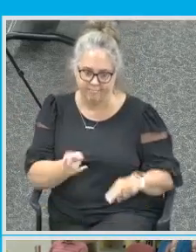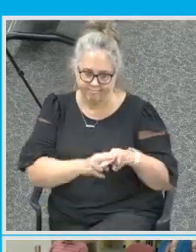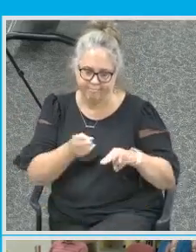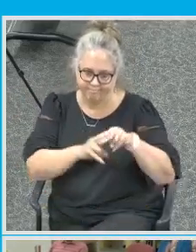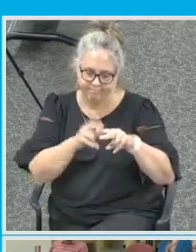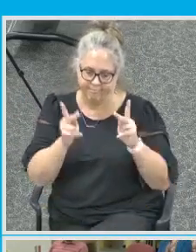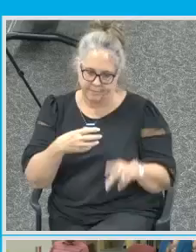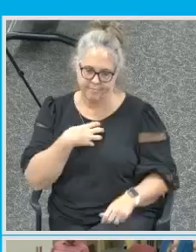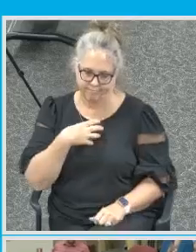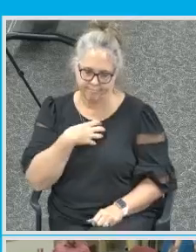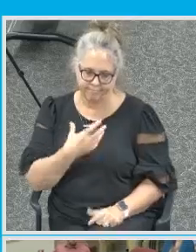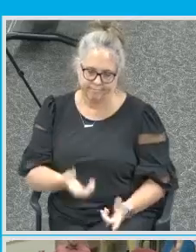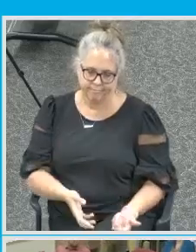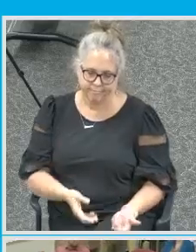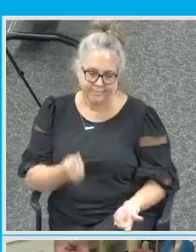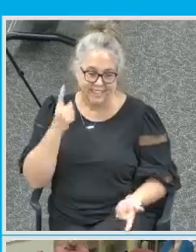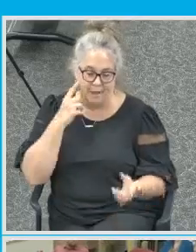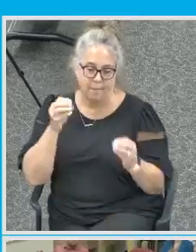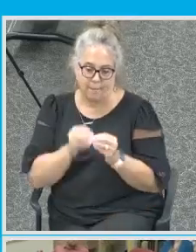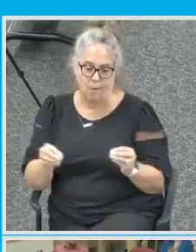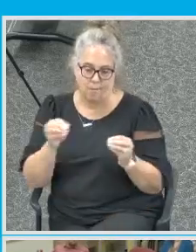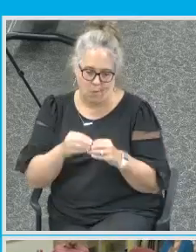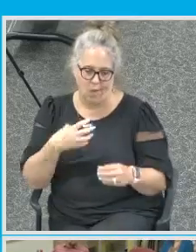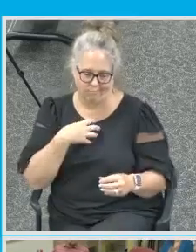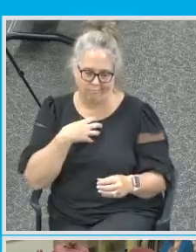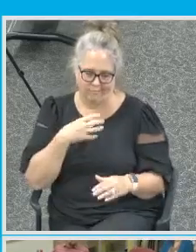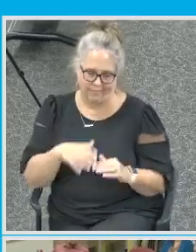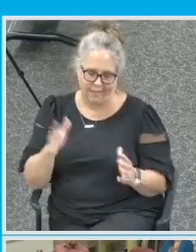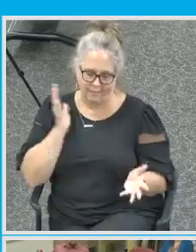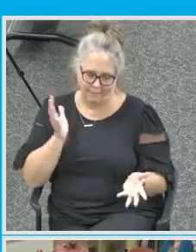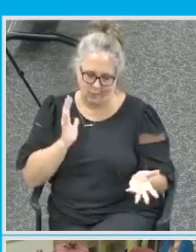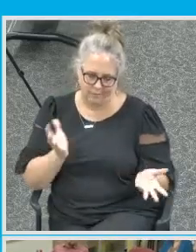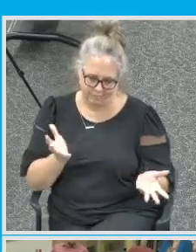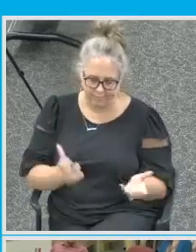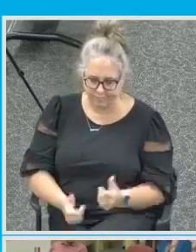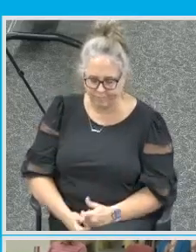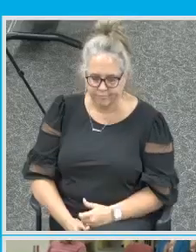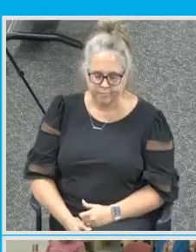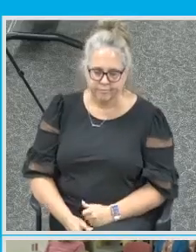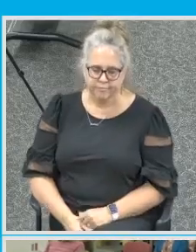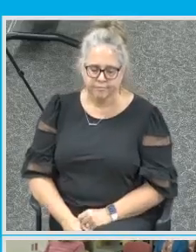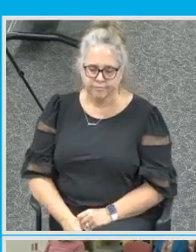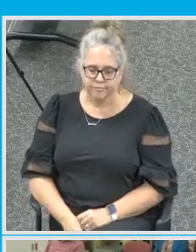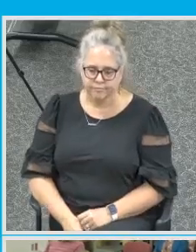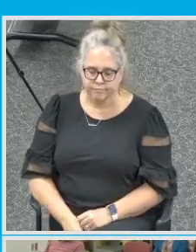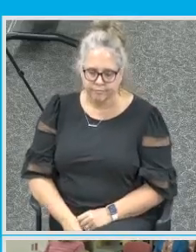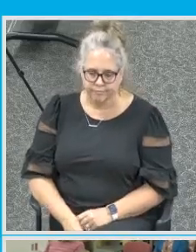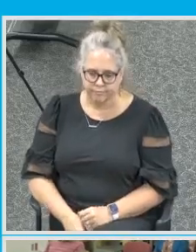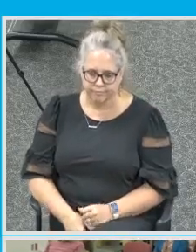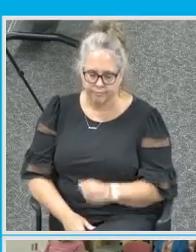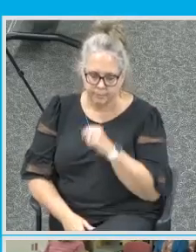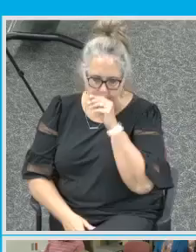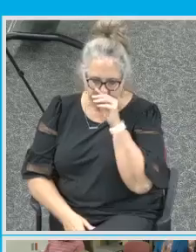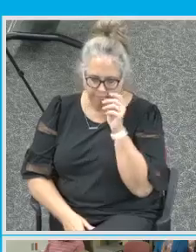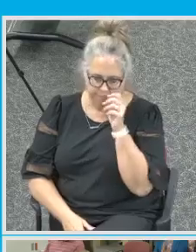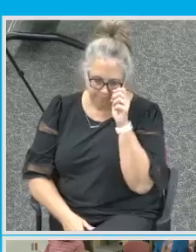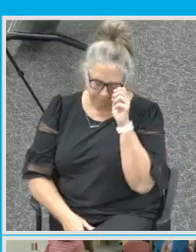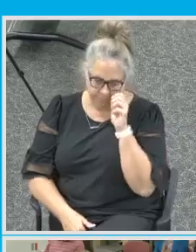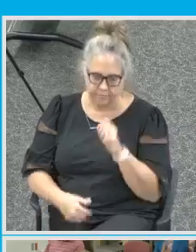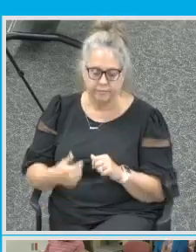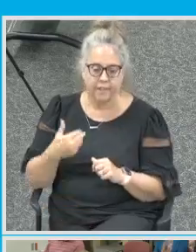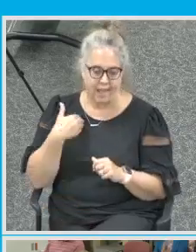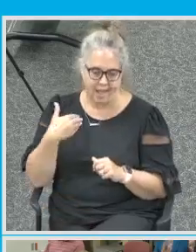many more complaints than normal in environmental health. And then we also have community members that may be doing additional